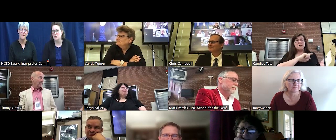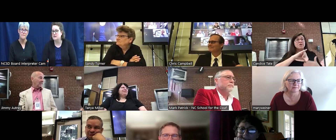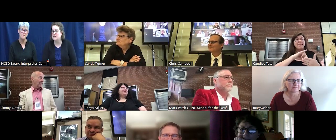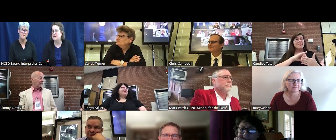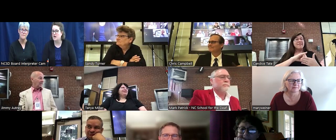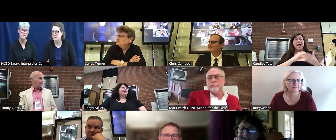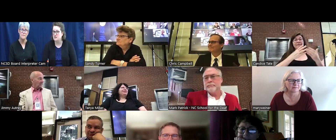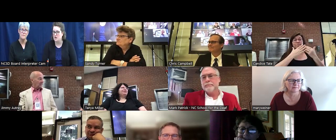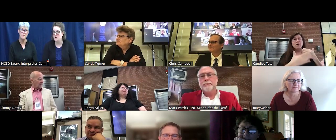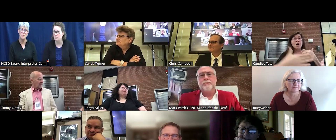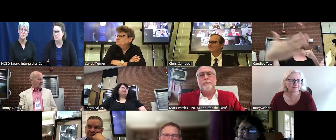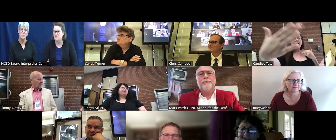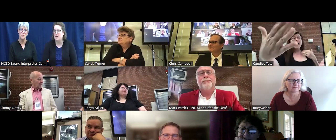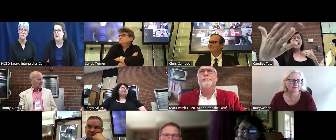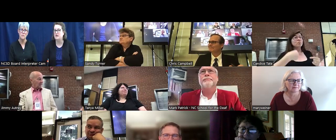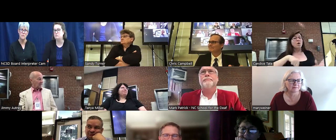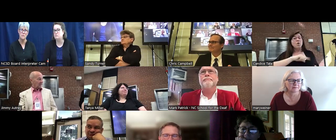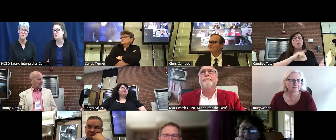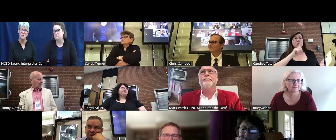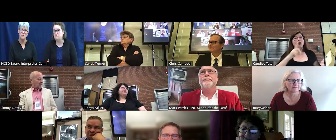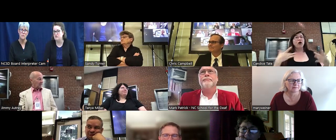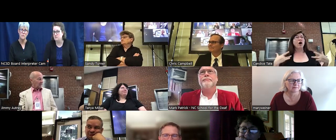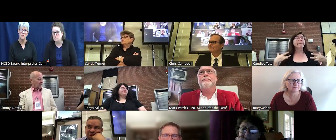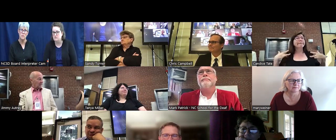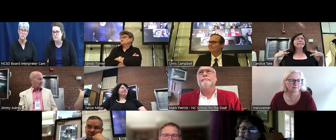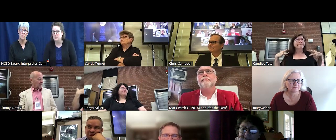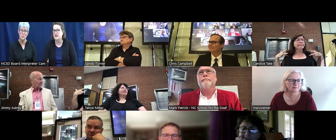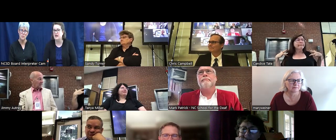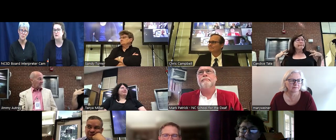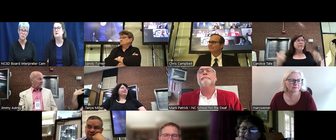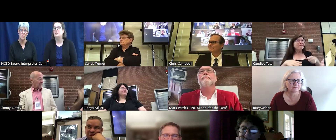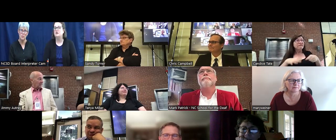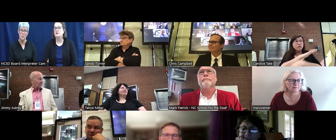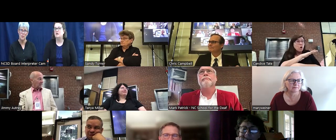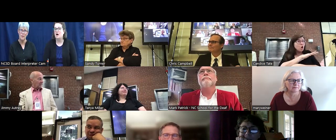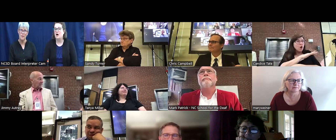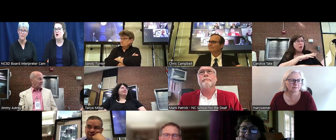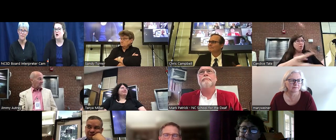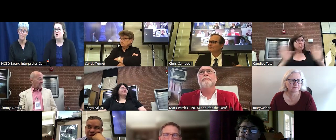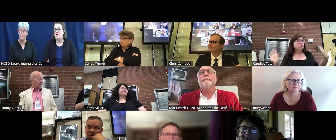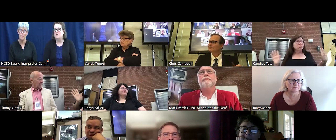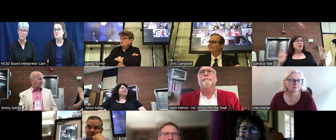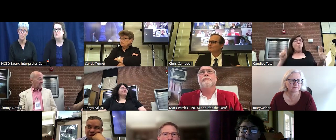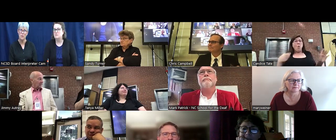you're going to let us know that moving forward from here on out,